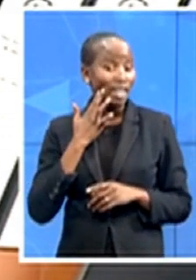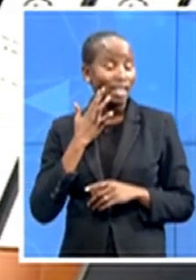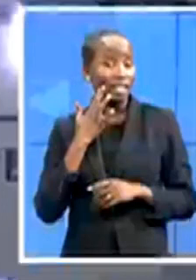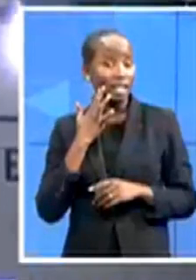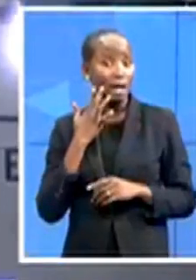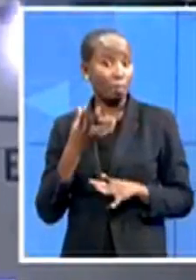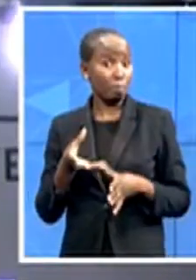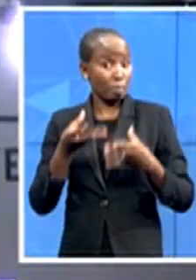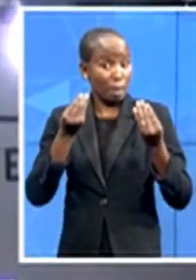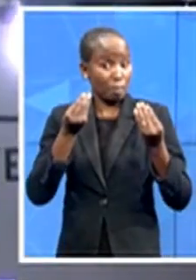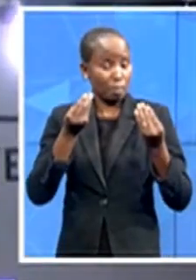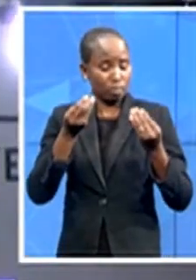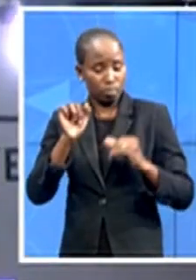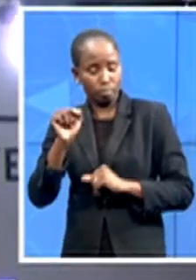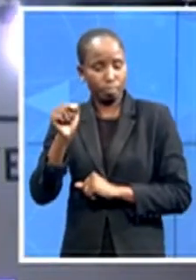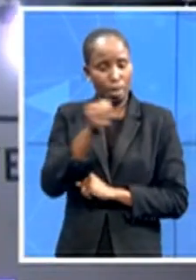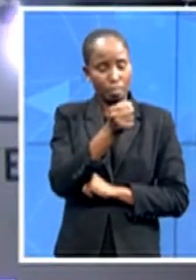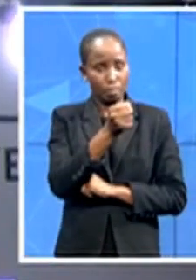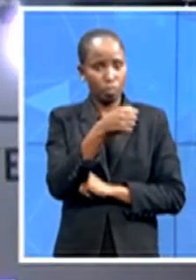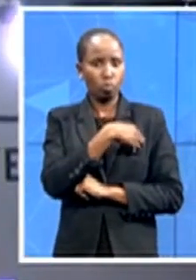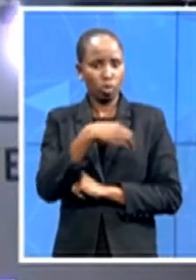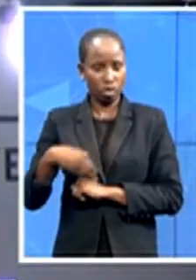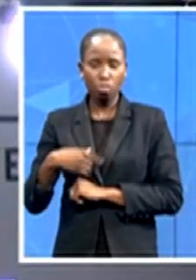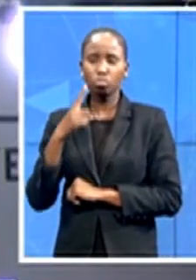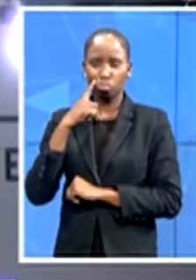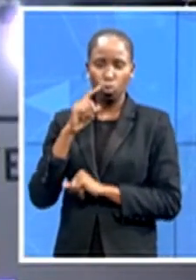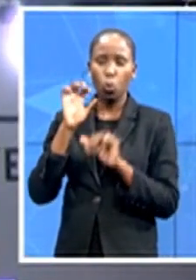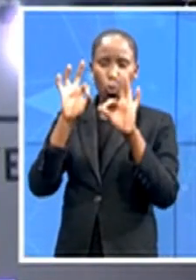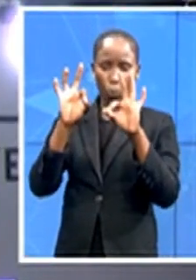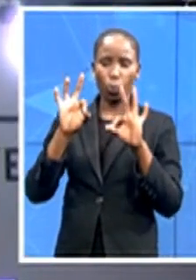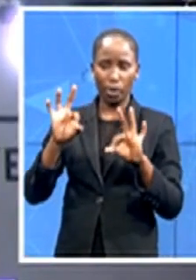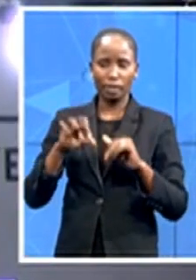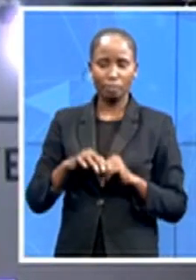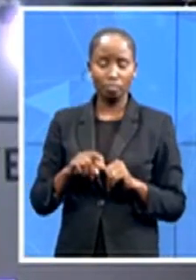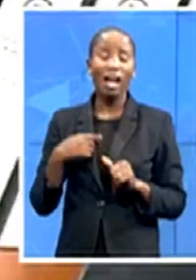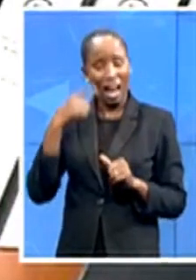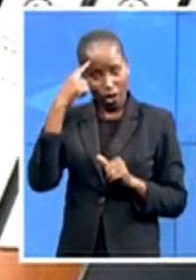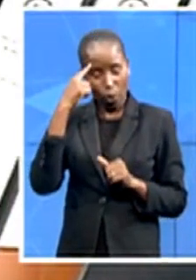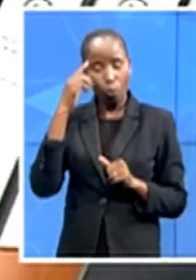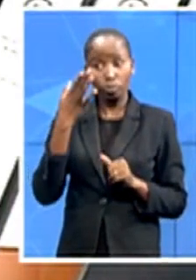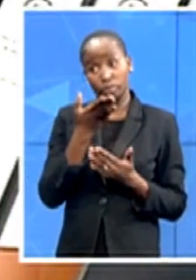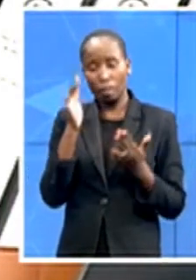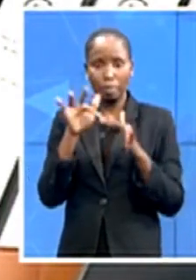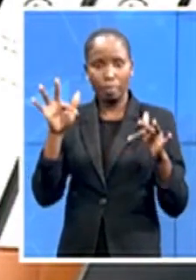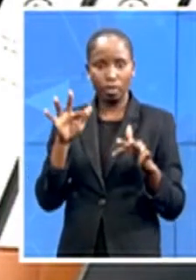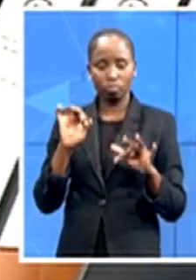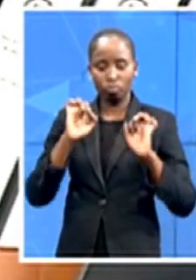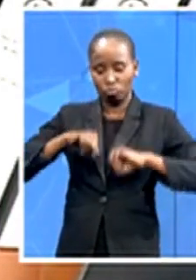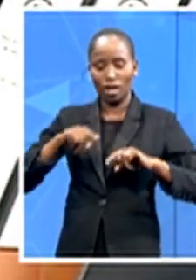action that I took. Others may not agree, but for me, this